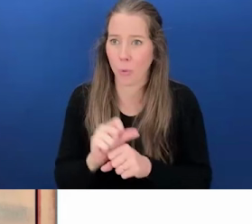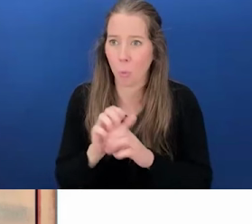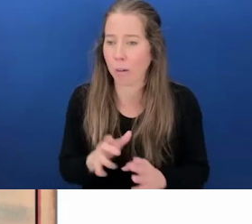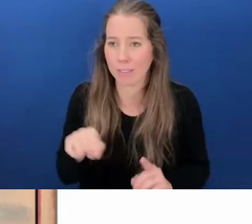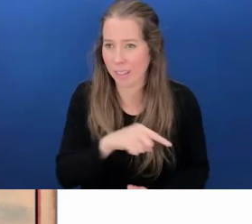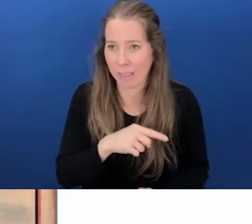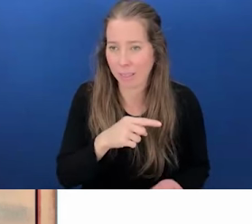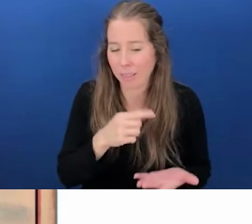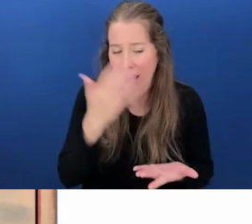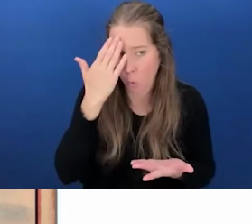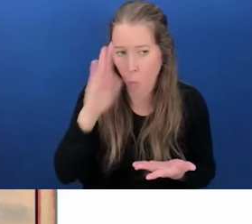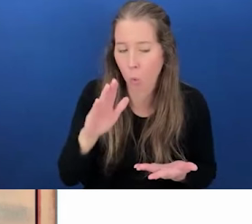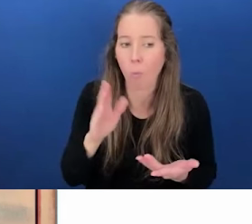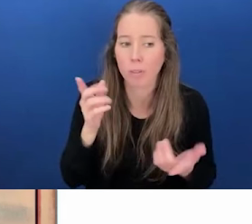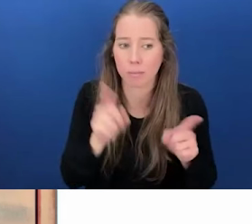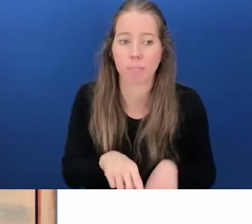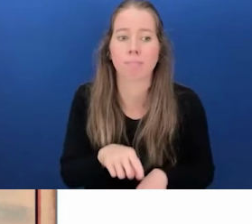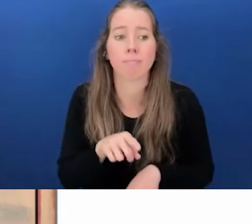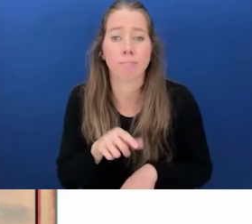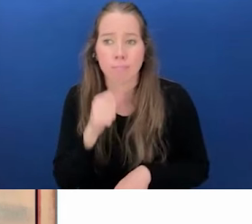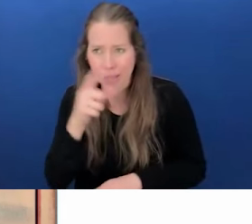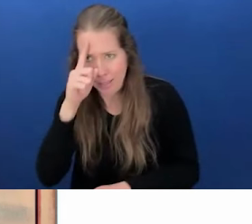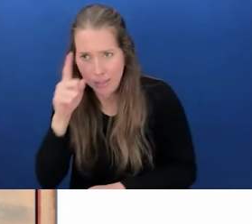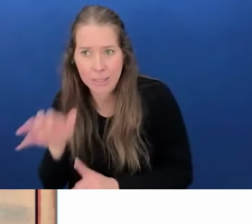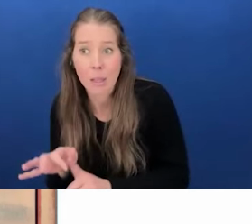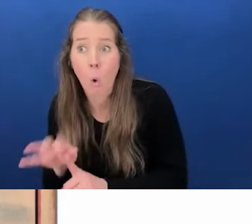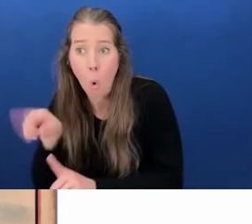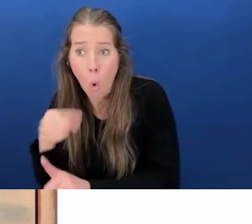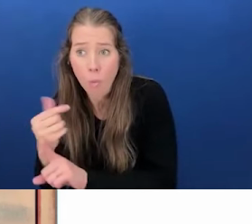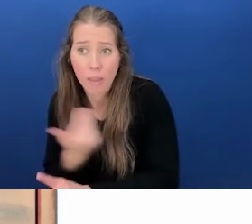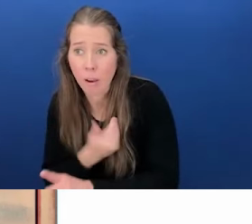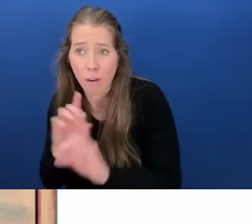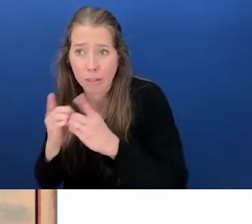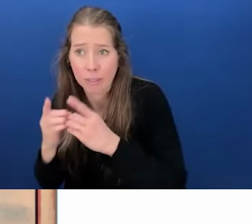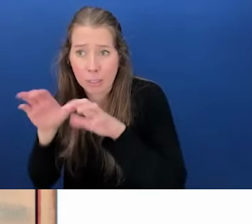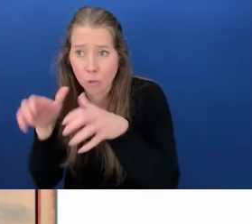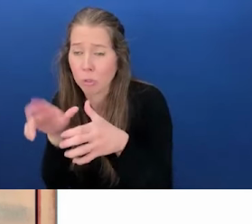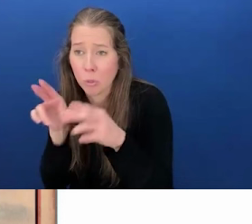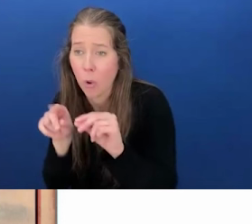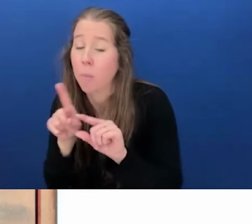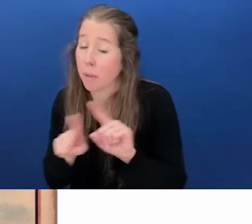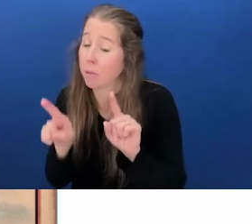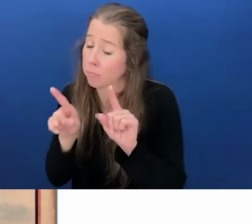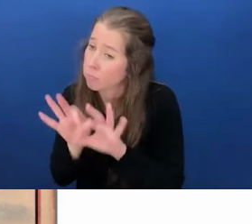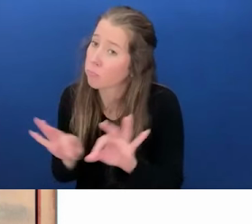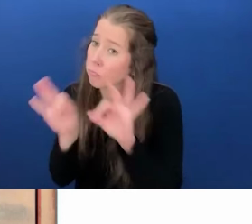Right? This is not unique to our district, but it's worth looking at in depth in our district. And this